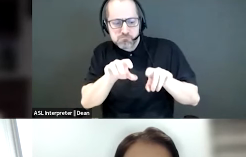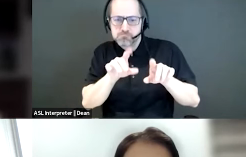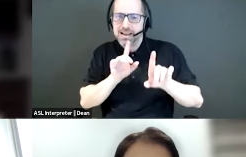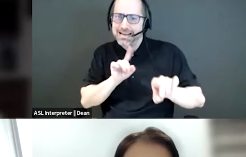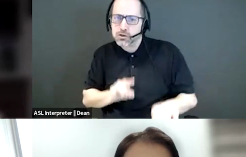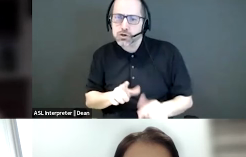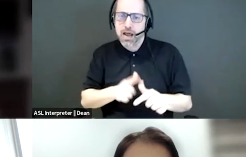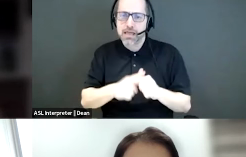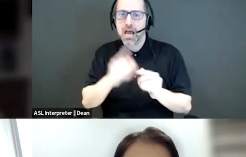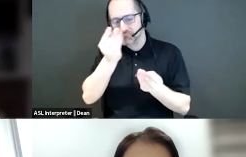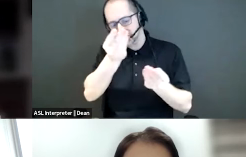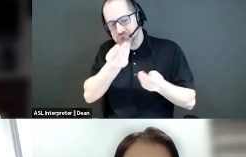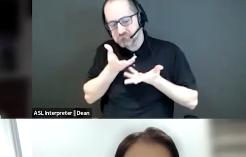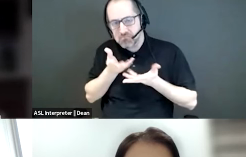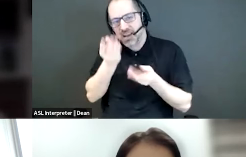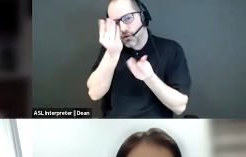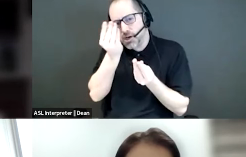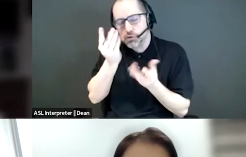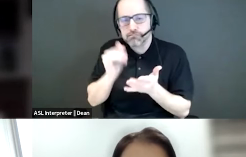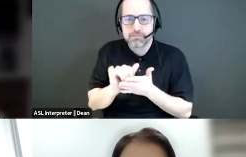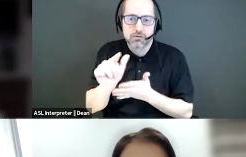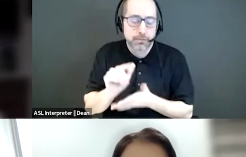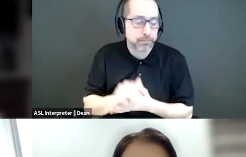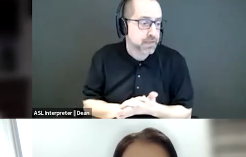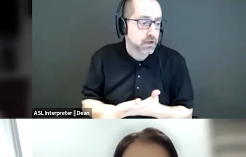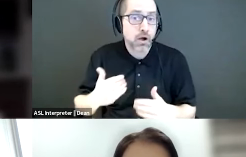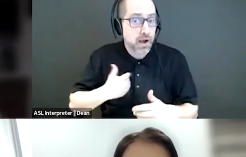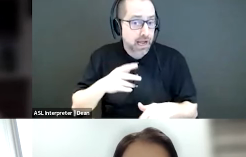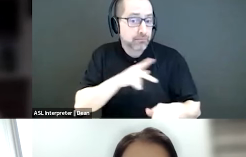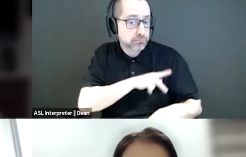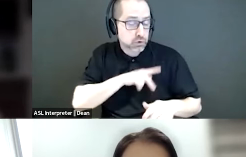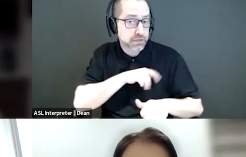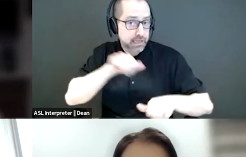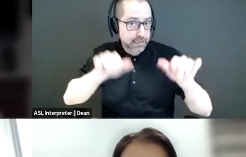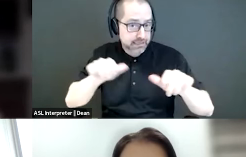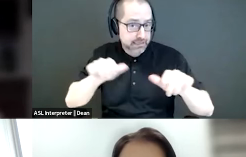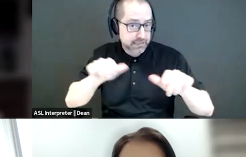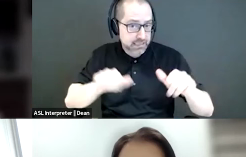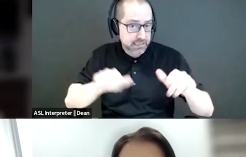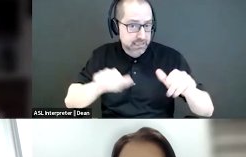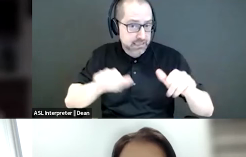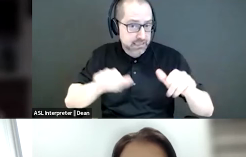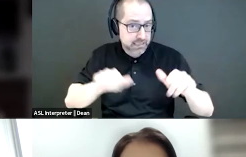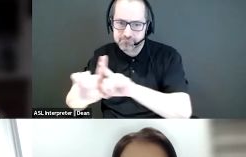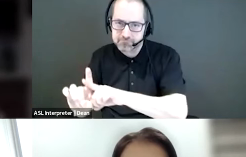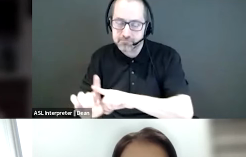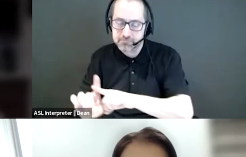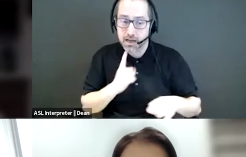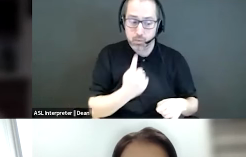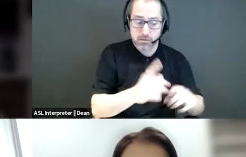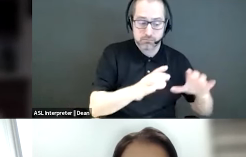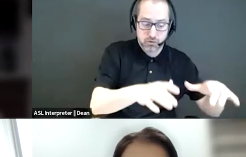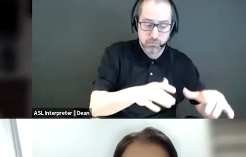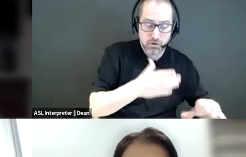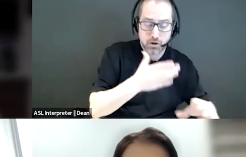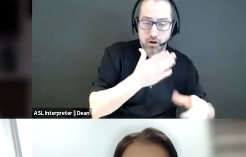just to give you a brief overview before we start talking about some of them, there's something called a psychometric test. And that's